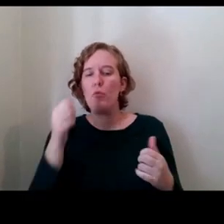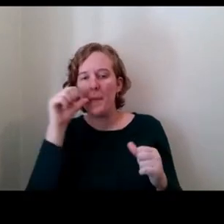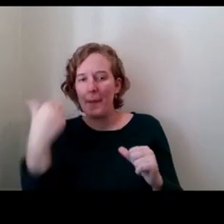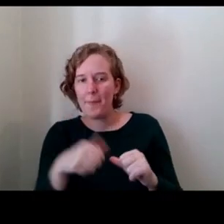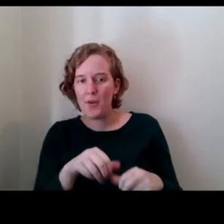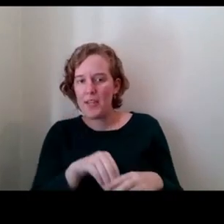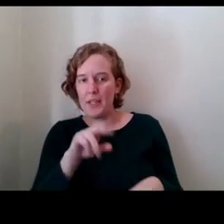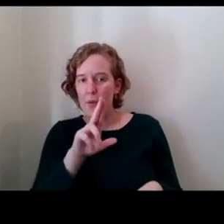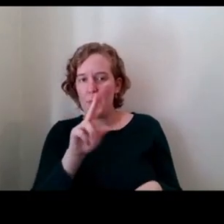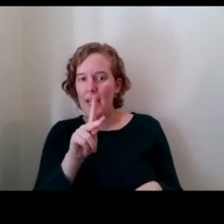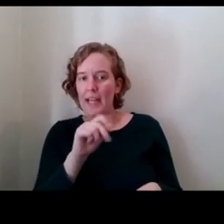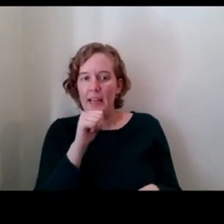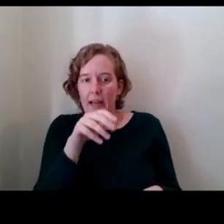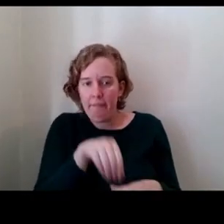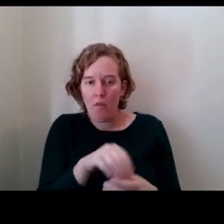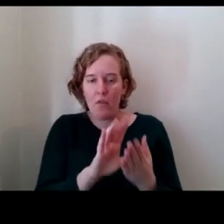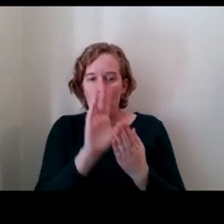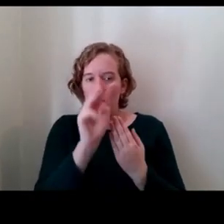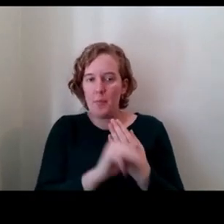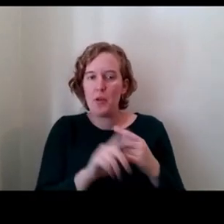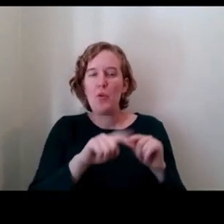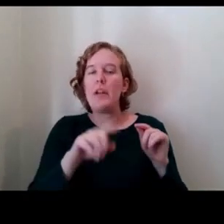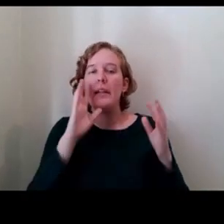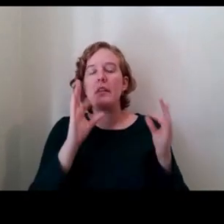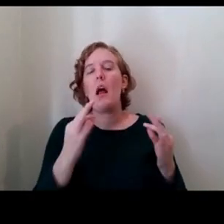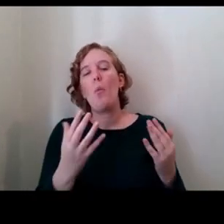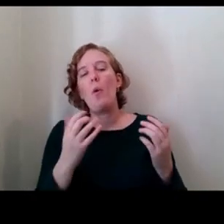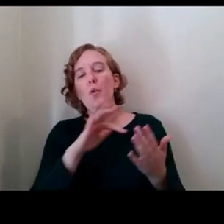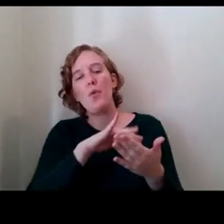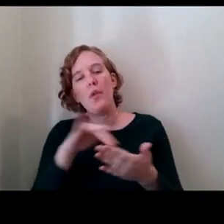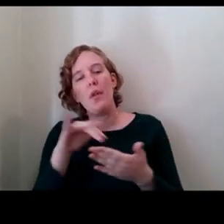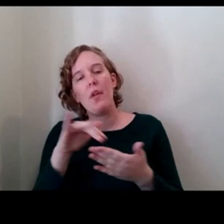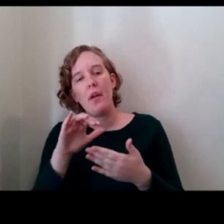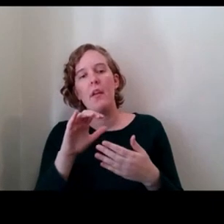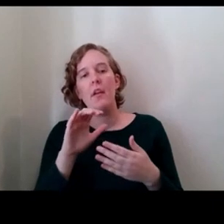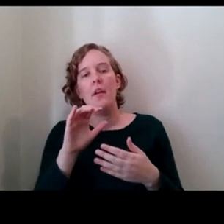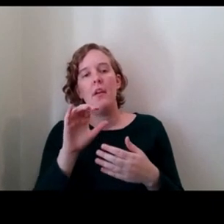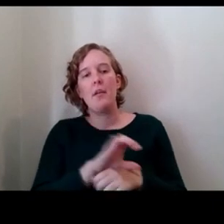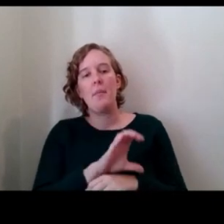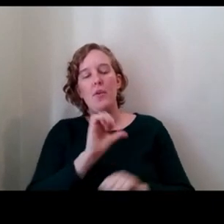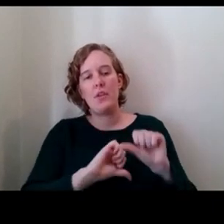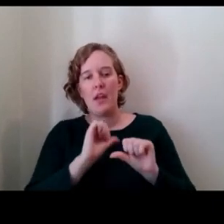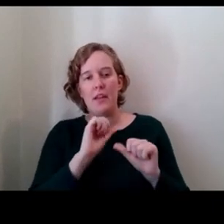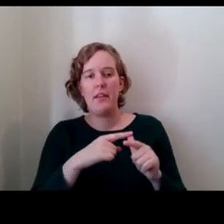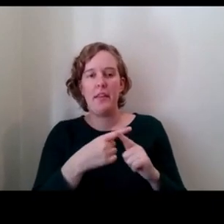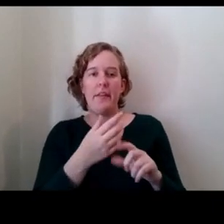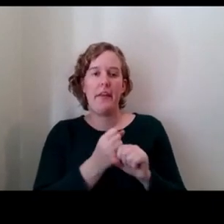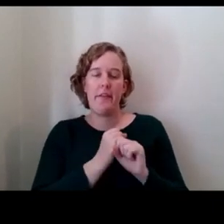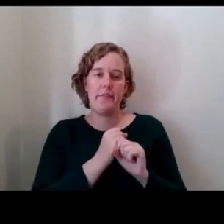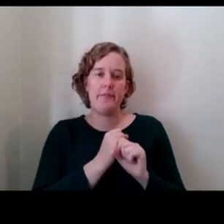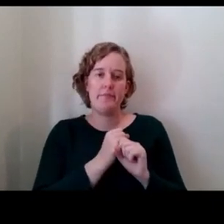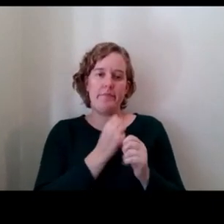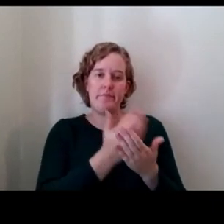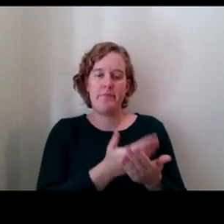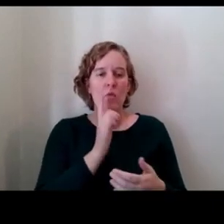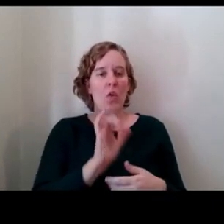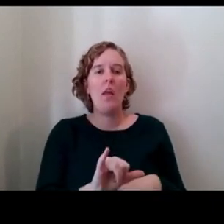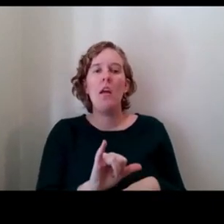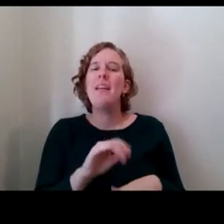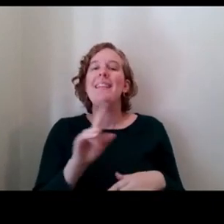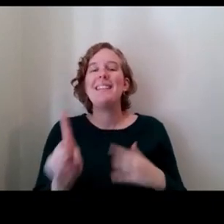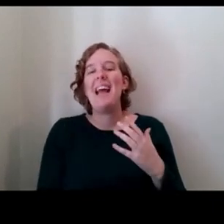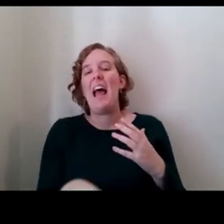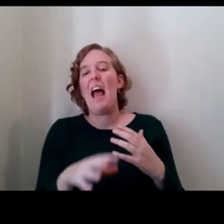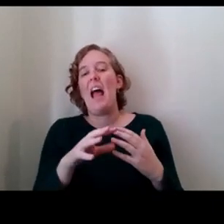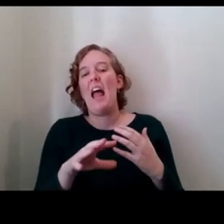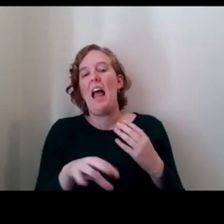not part of the curriculum. You couldn't choose to do computer science and then get a meaningful qualification out of it at the time. So this was an extracurricular activity.